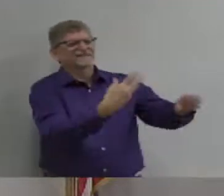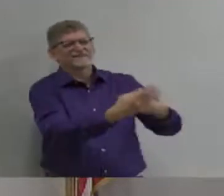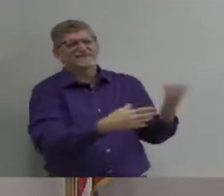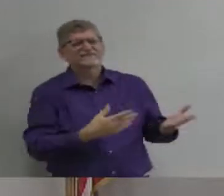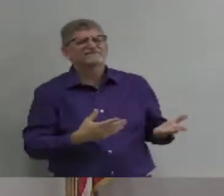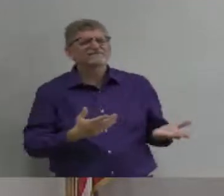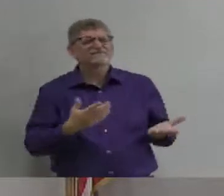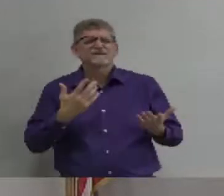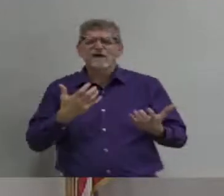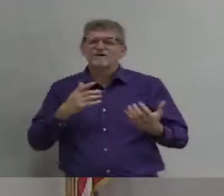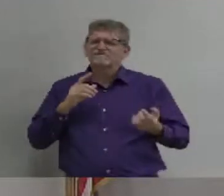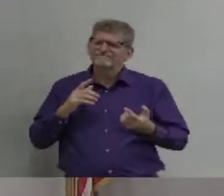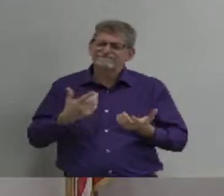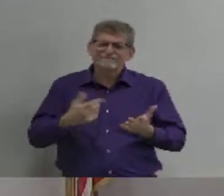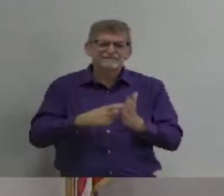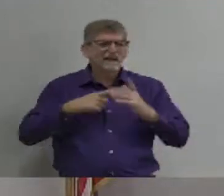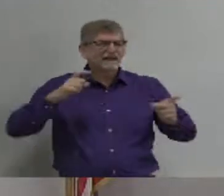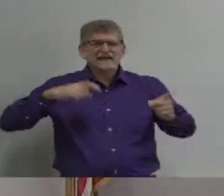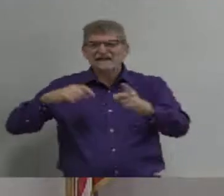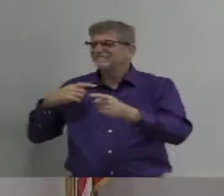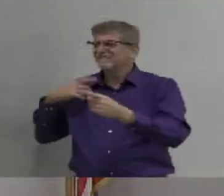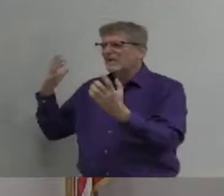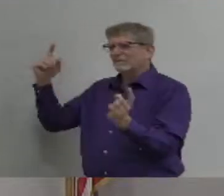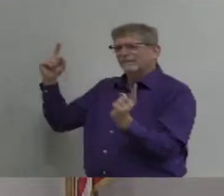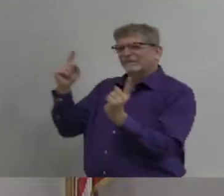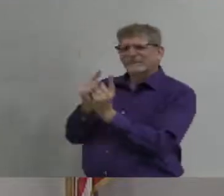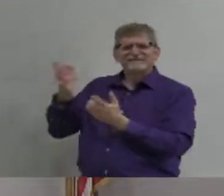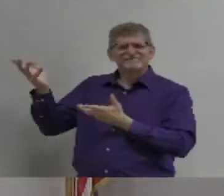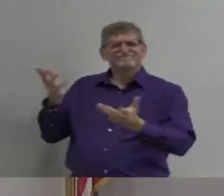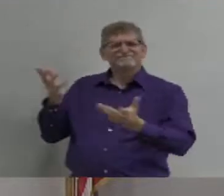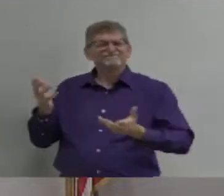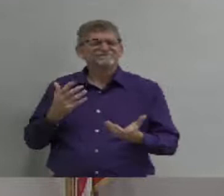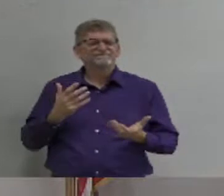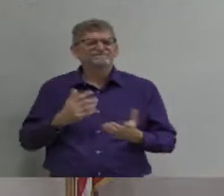demand sooner than we're able to.